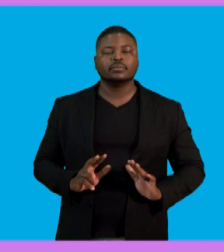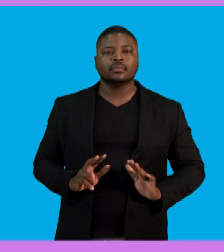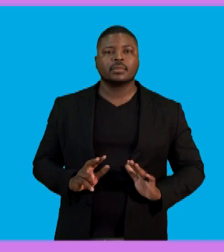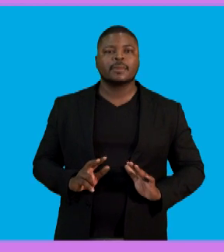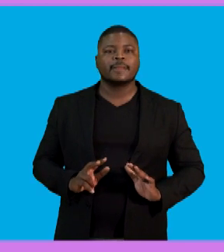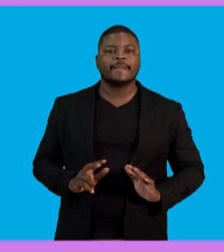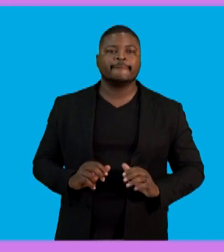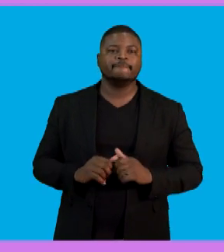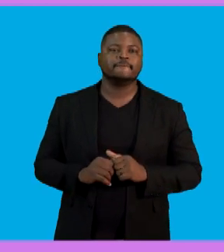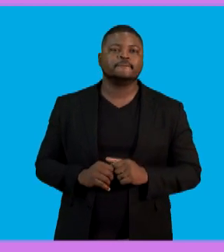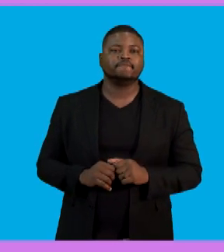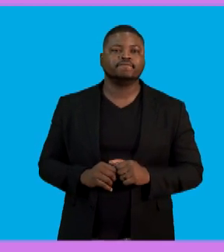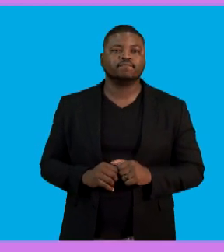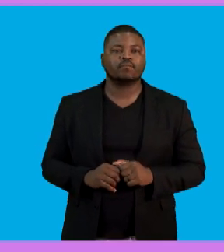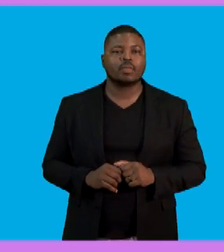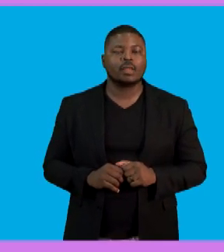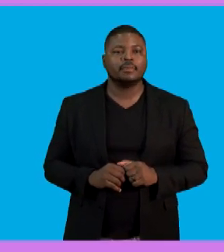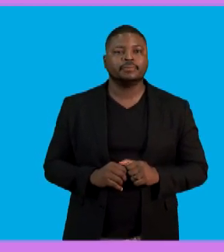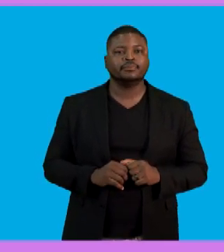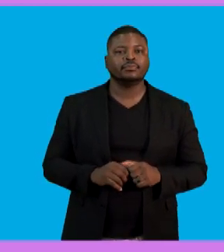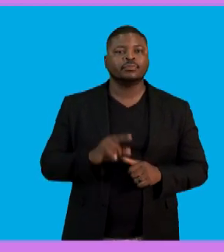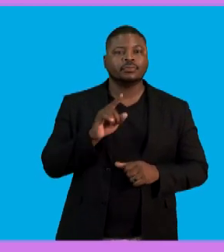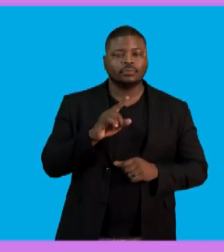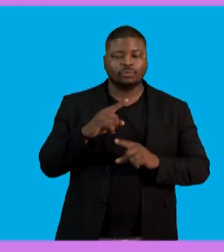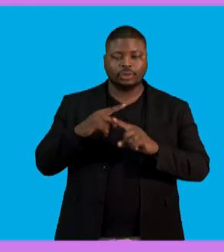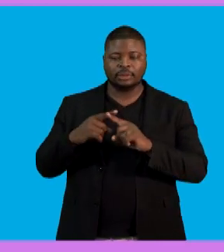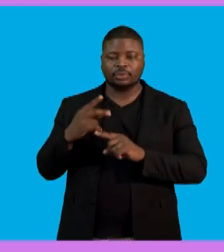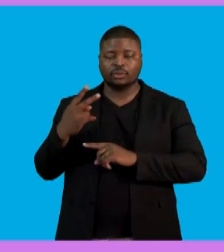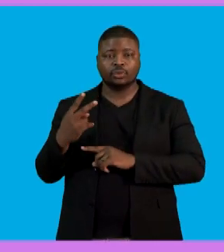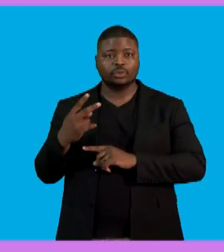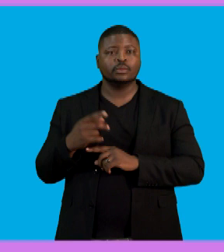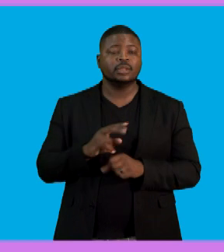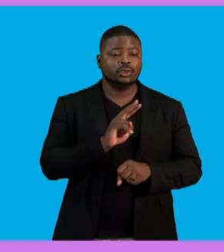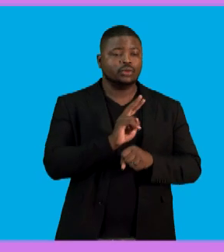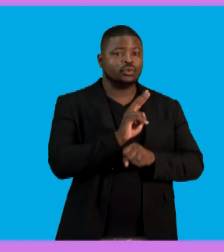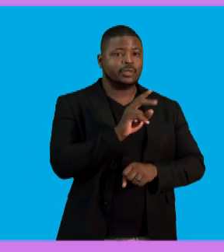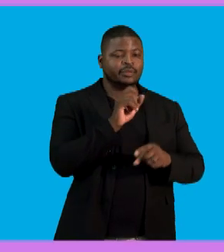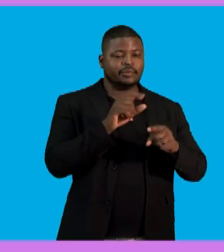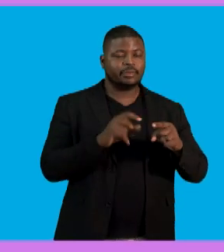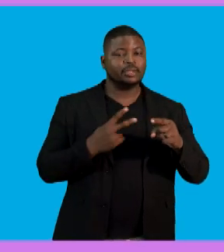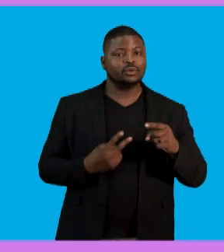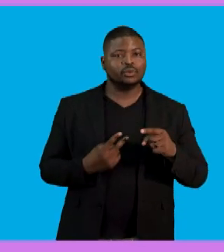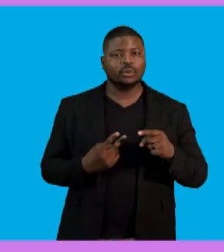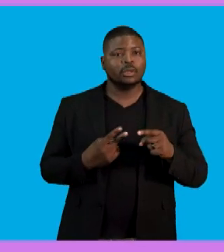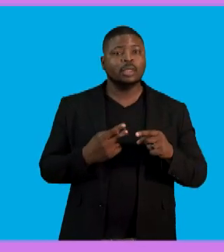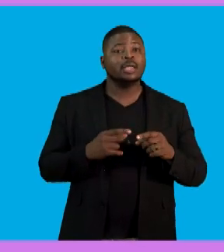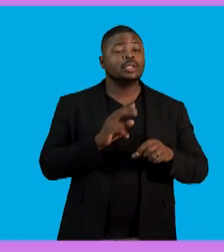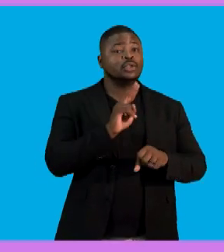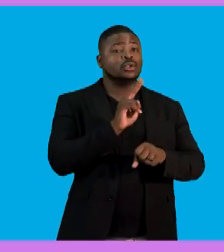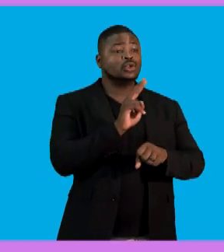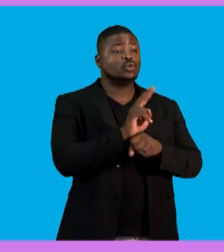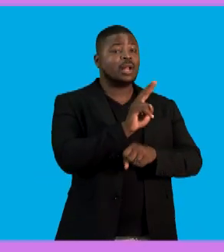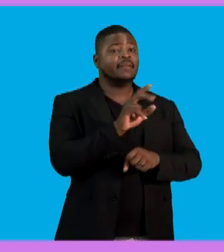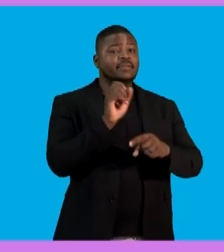with on our conversion factor. So pancake and pancake will divide each other multiplied by 2. So what is 12 divided by 8? Take your